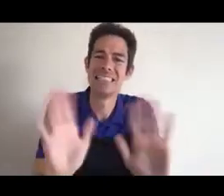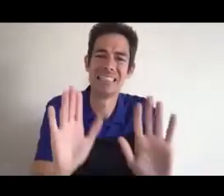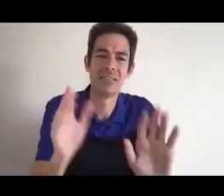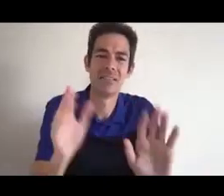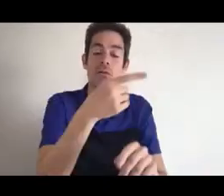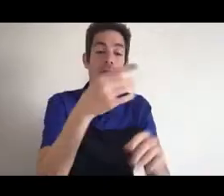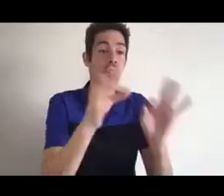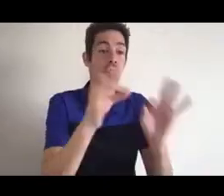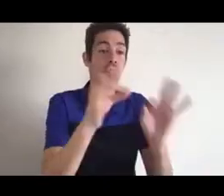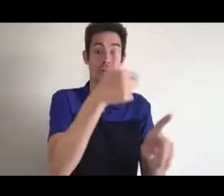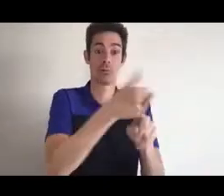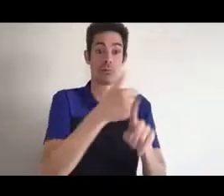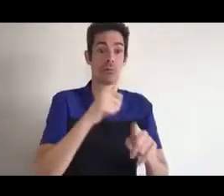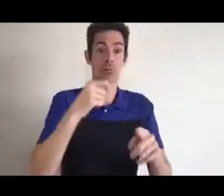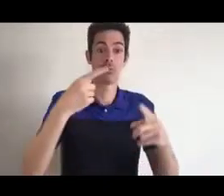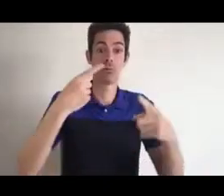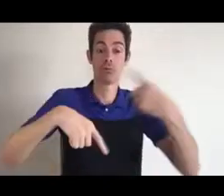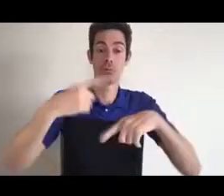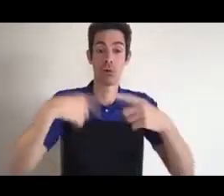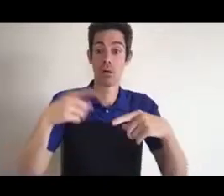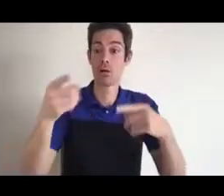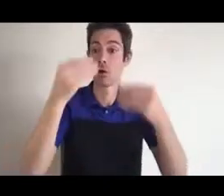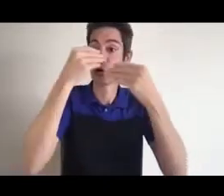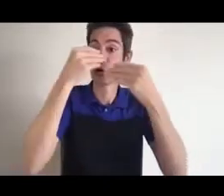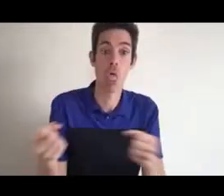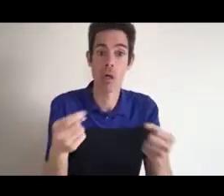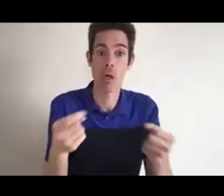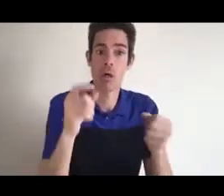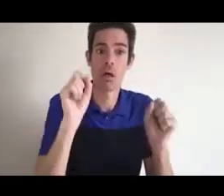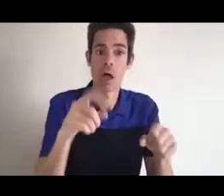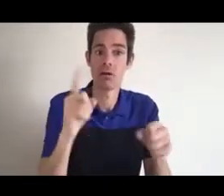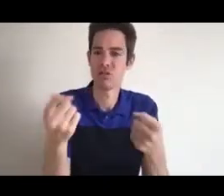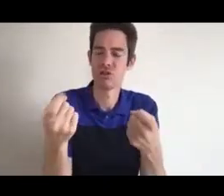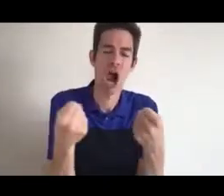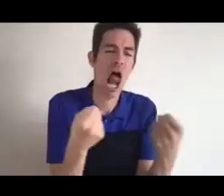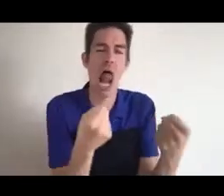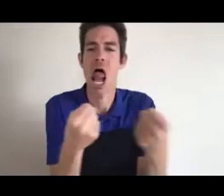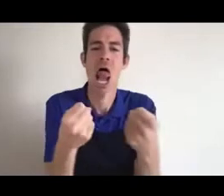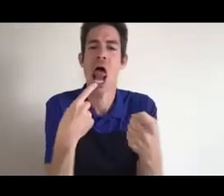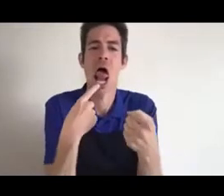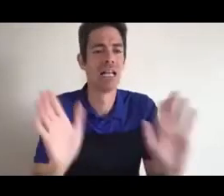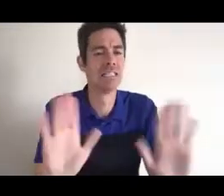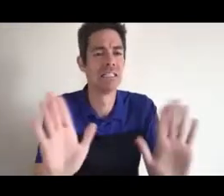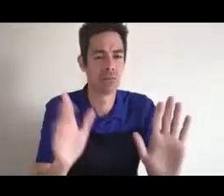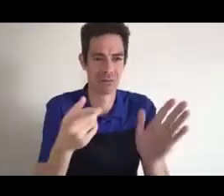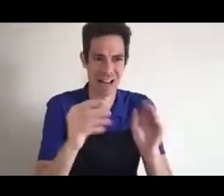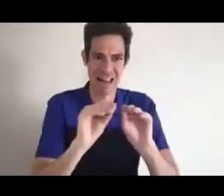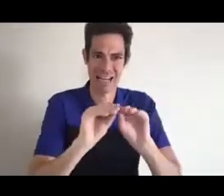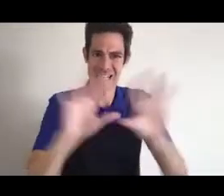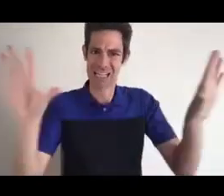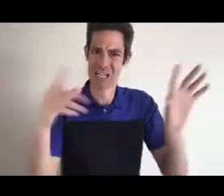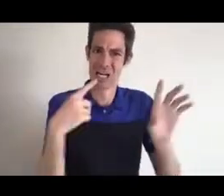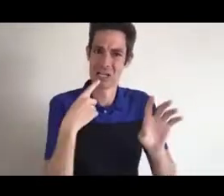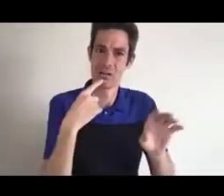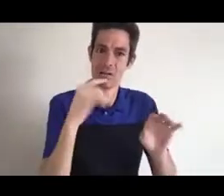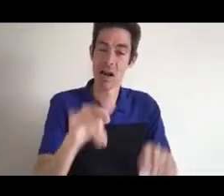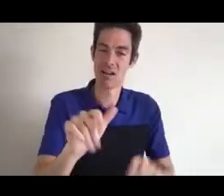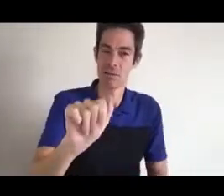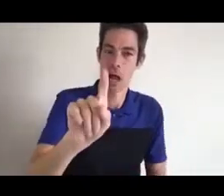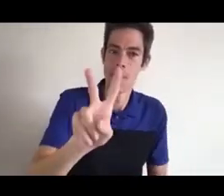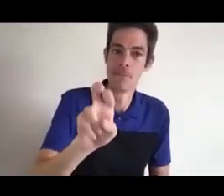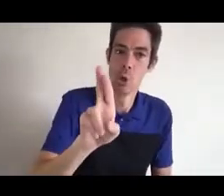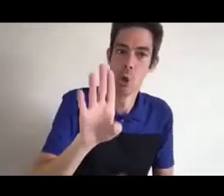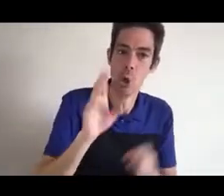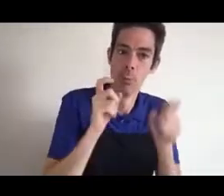actually something that was important. But the interpreter didn't sign, it doesn't matter. They were just doing the